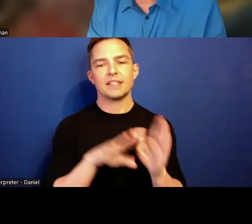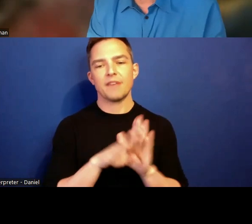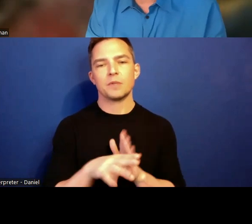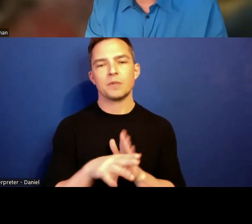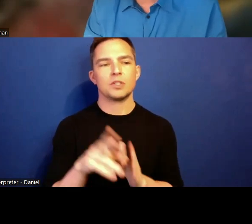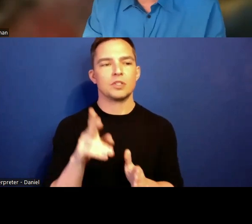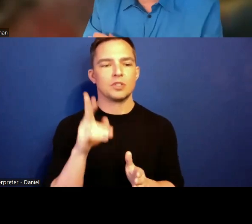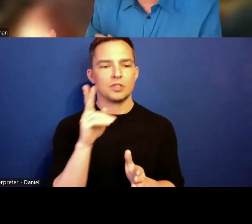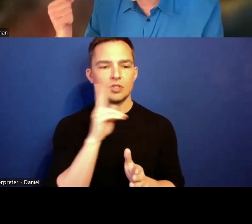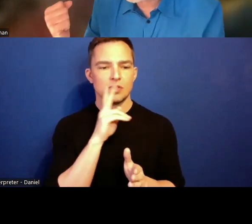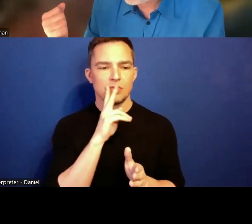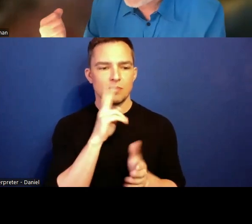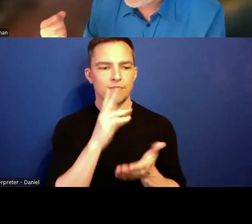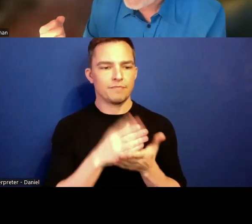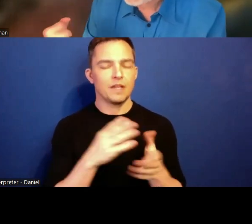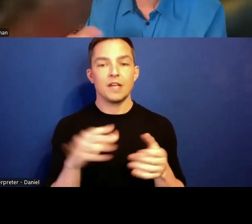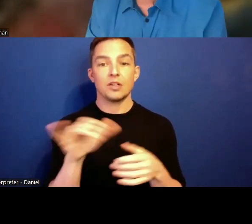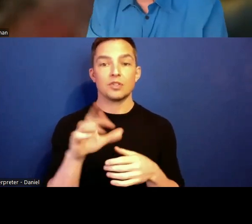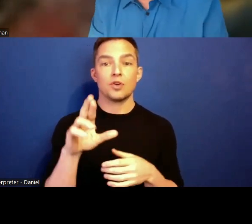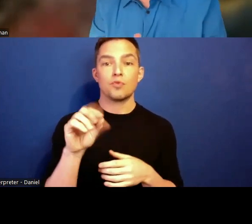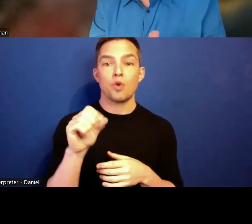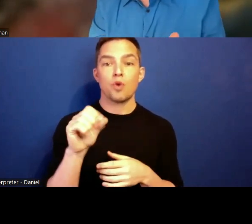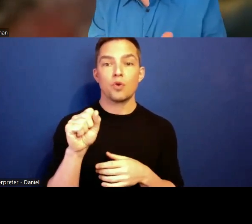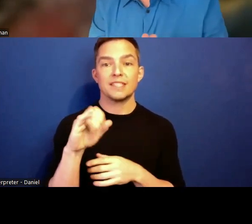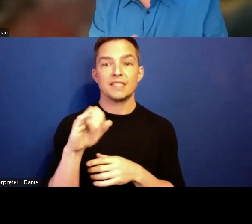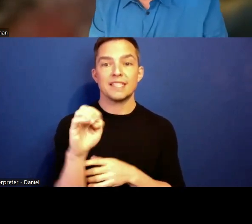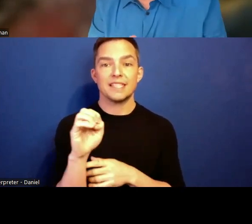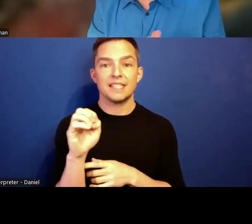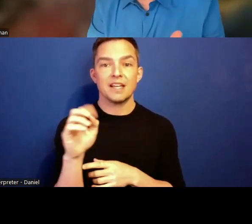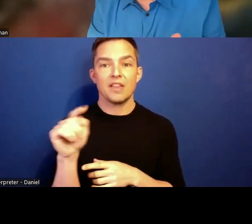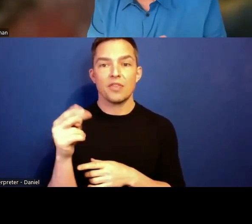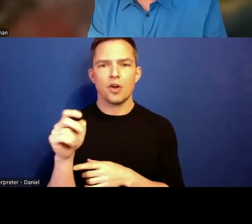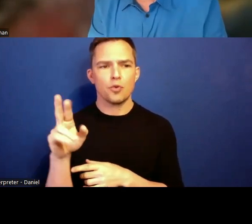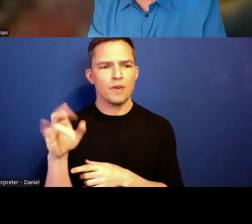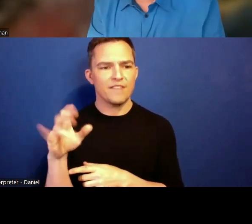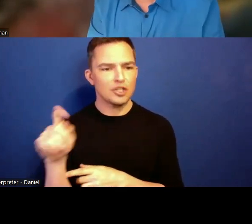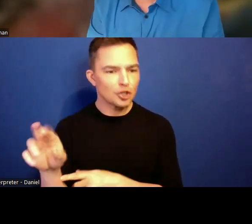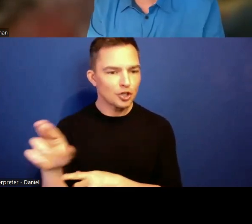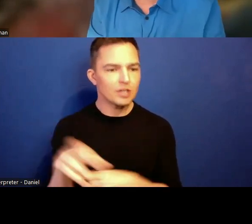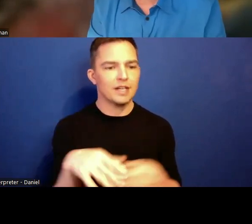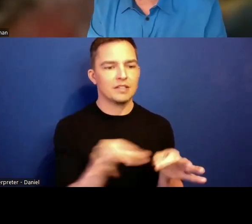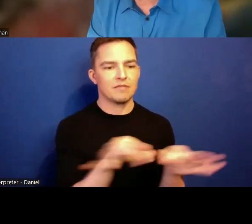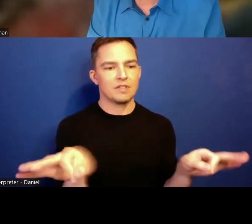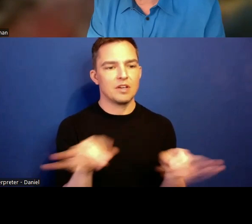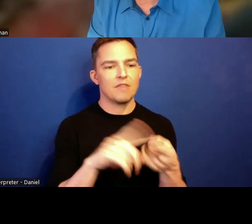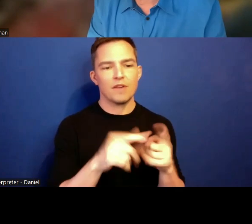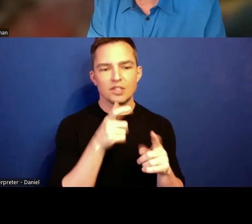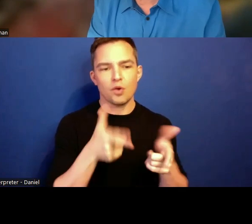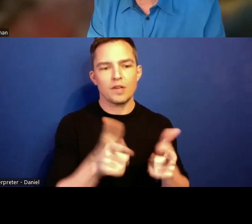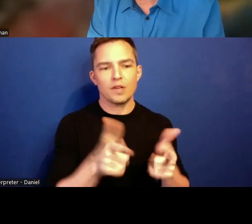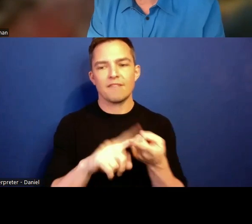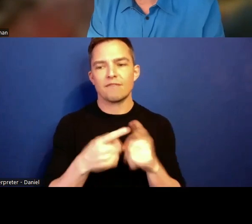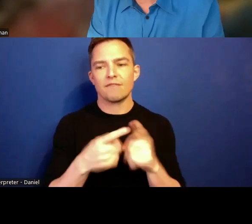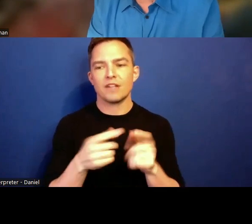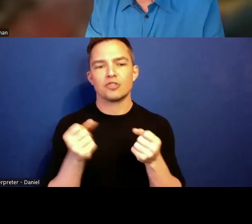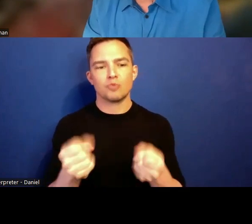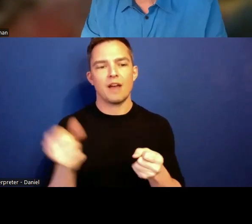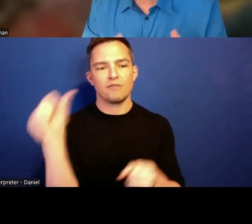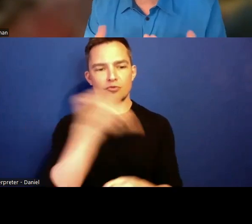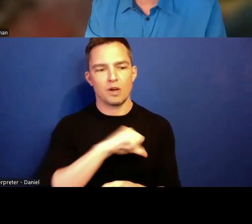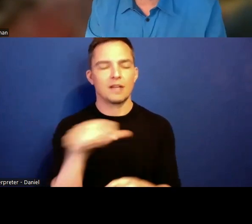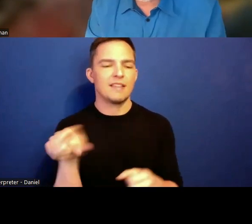They actually developed Rosie the Riveter way back when. And they developed the phrase, friends don't let friends drive drunk. They take